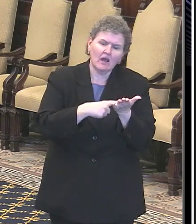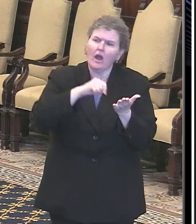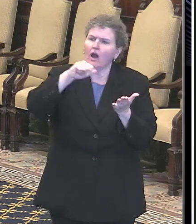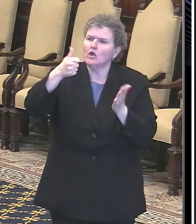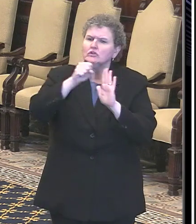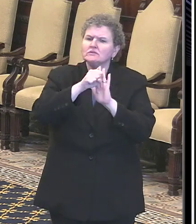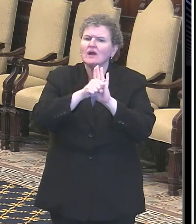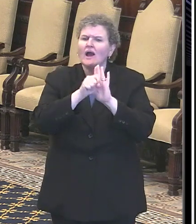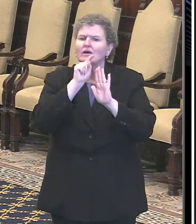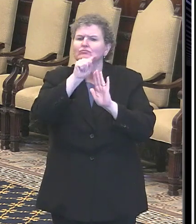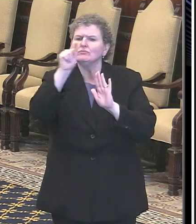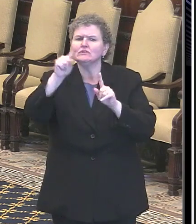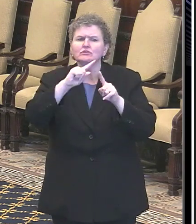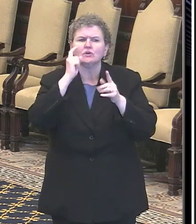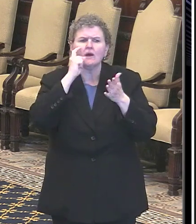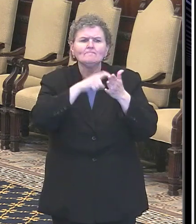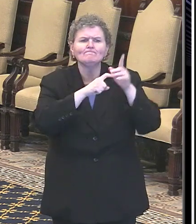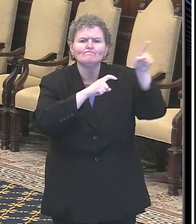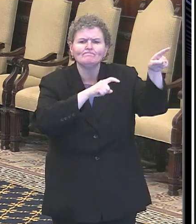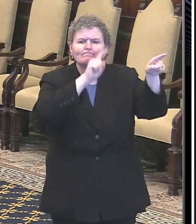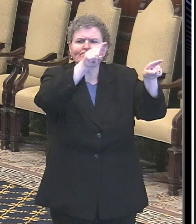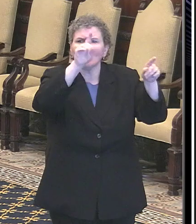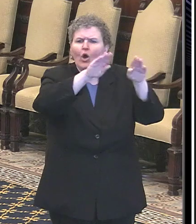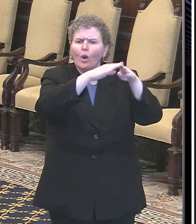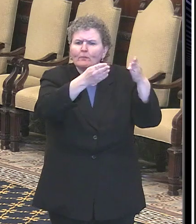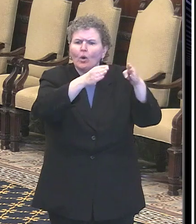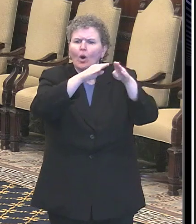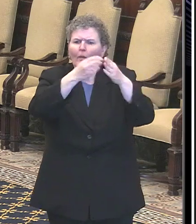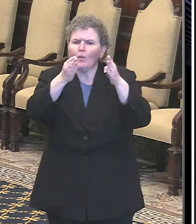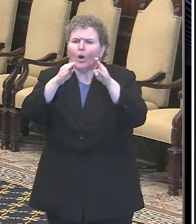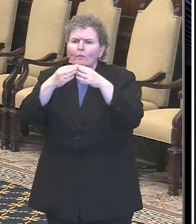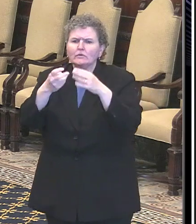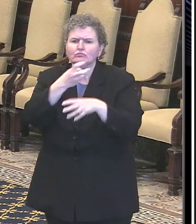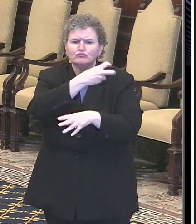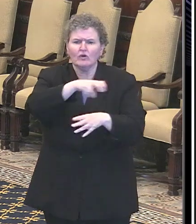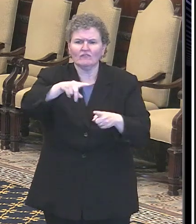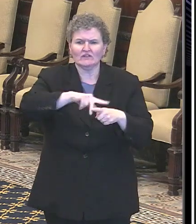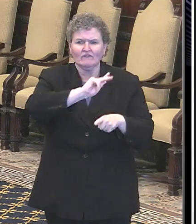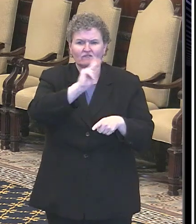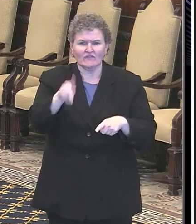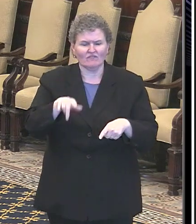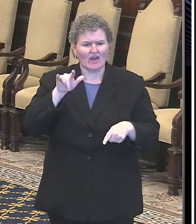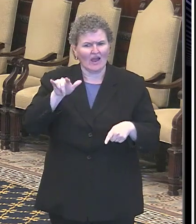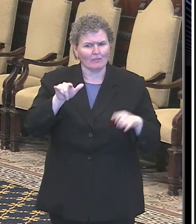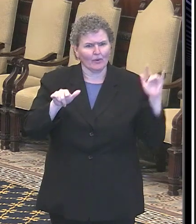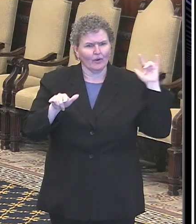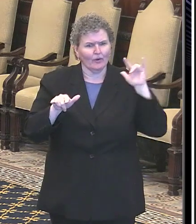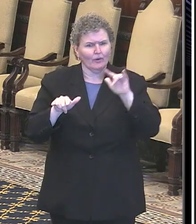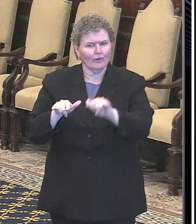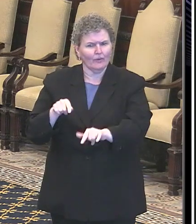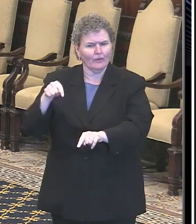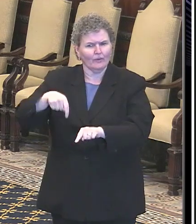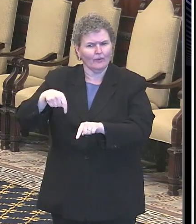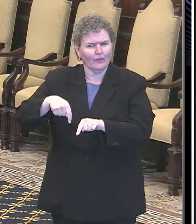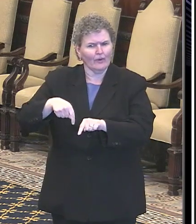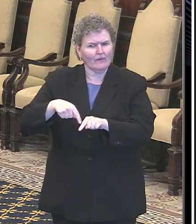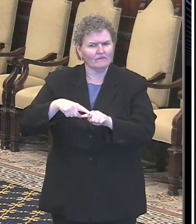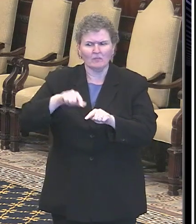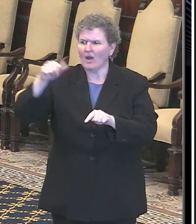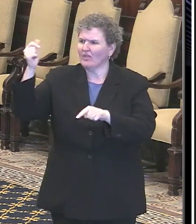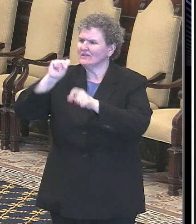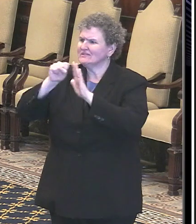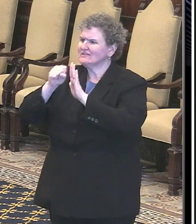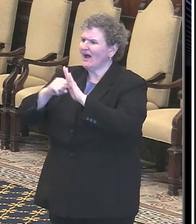to reopen, travel into Philadelphia airport? If someone comes from a different state, are they going to be